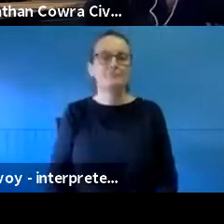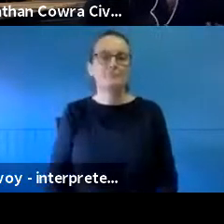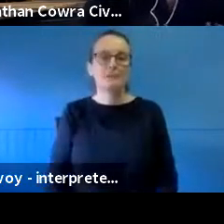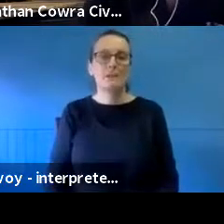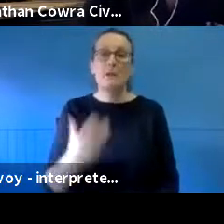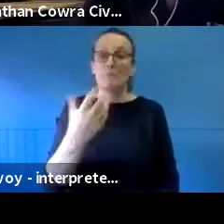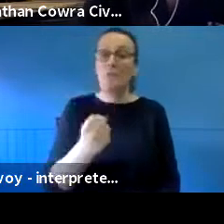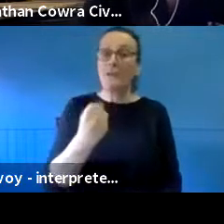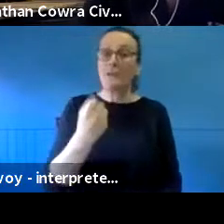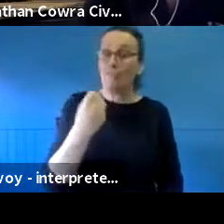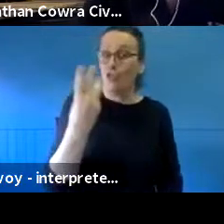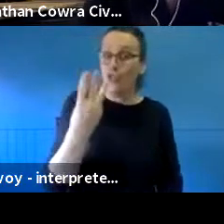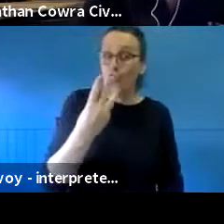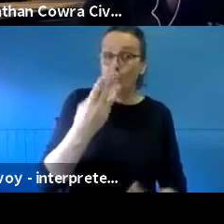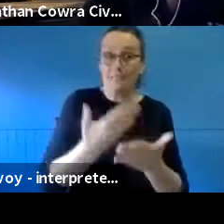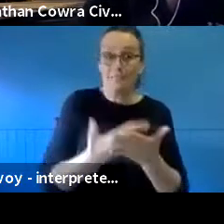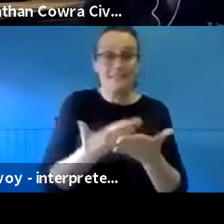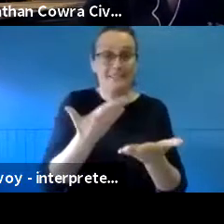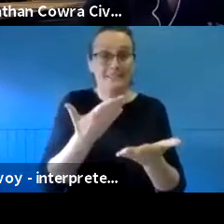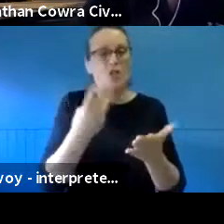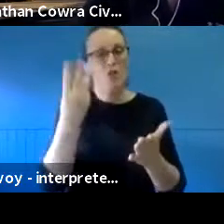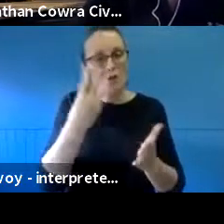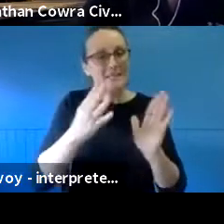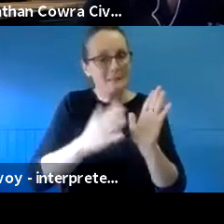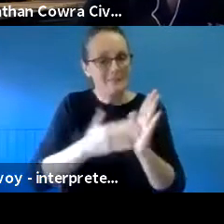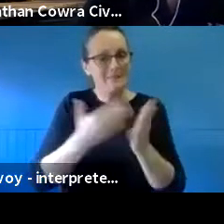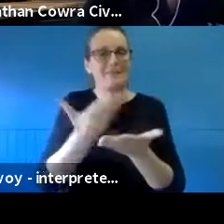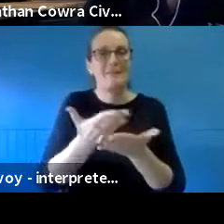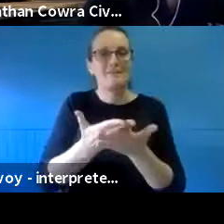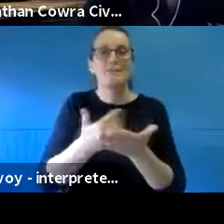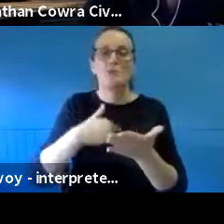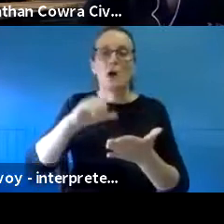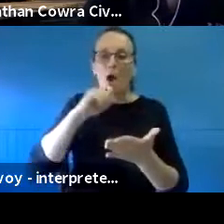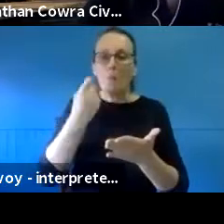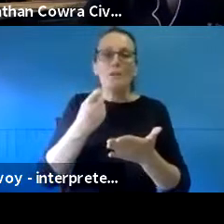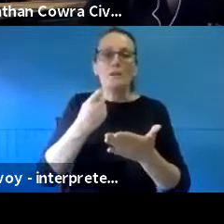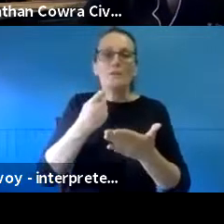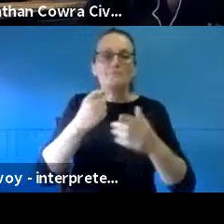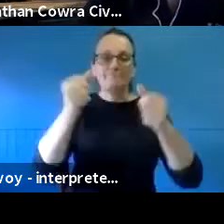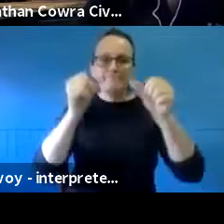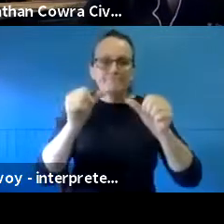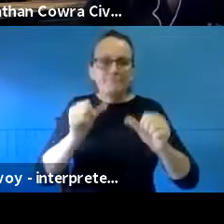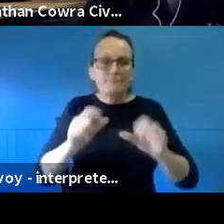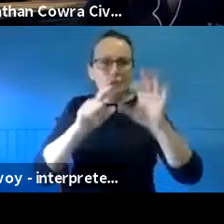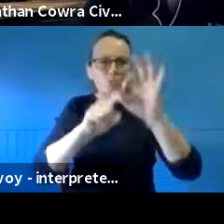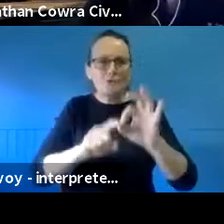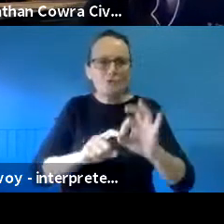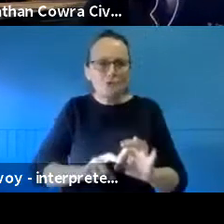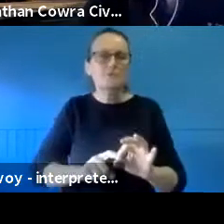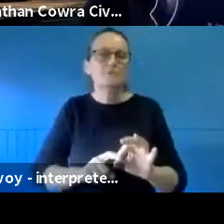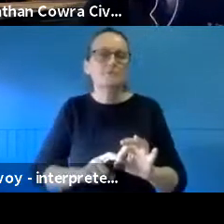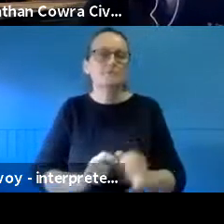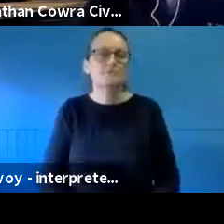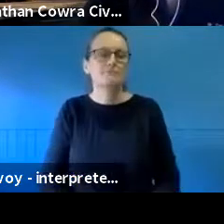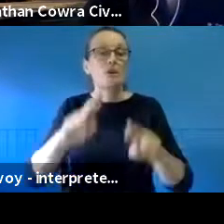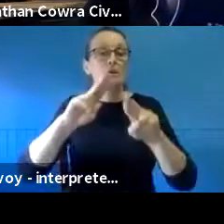13 minutes left. So I'm going to try to work through some of the questions quite quickly. So bear with me.